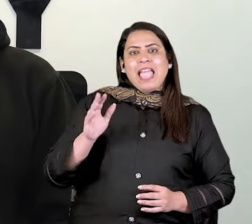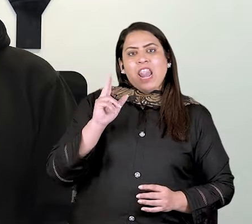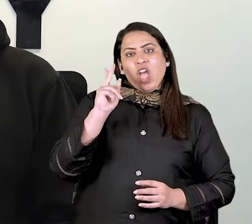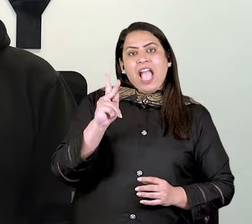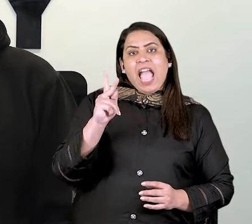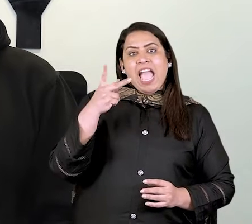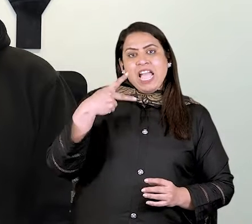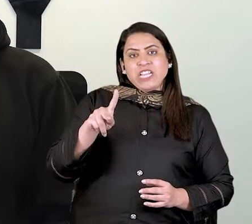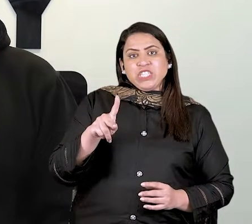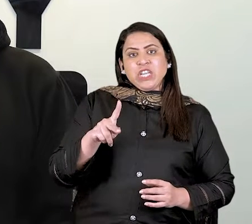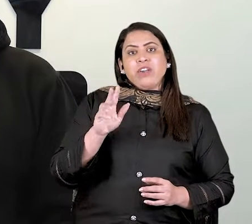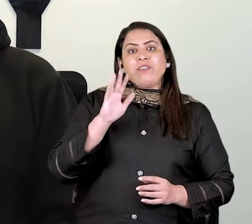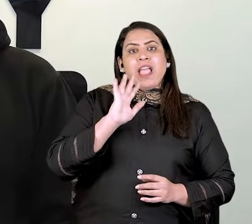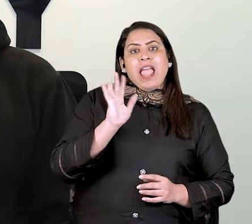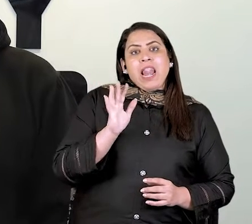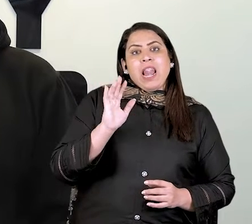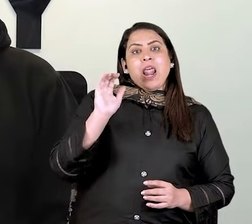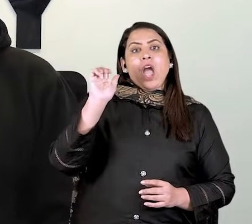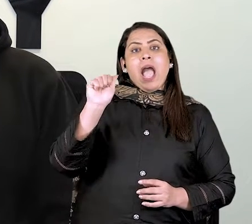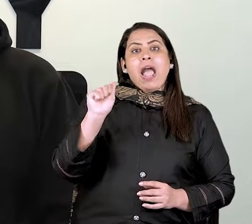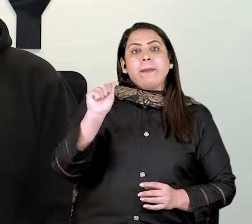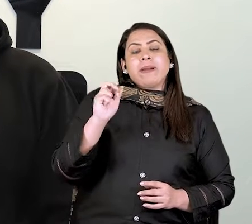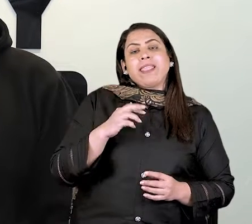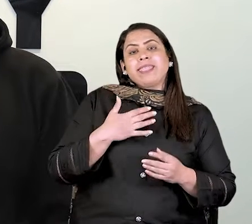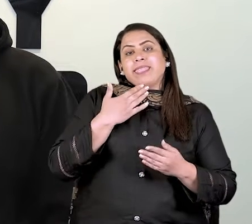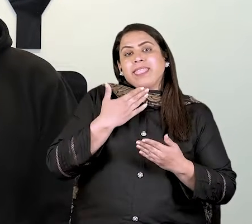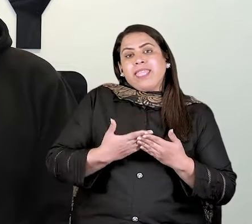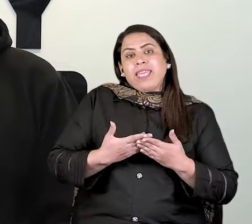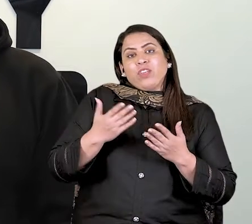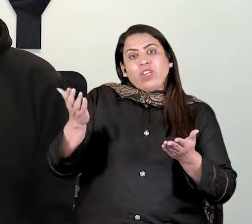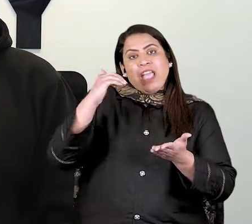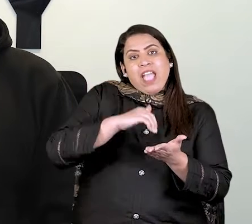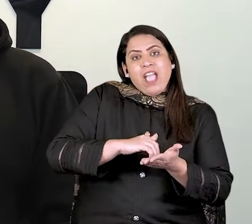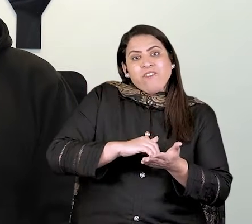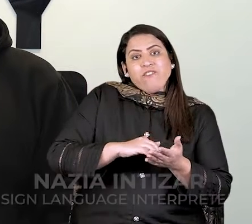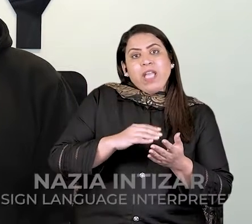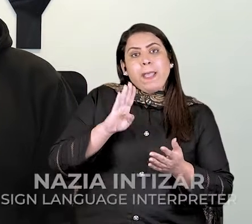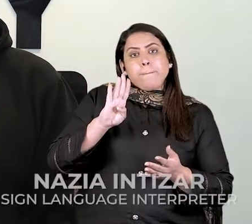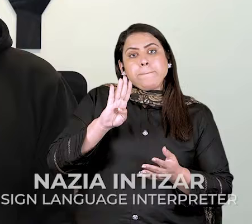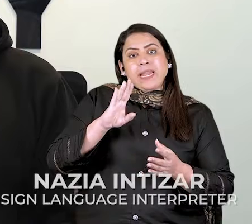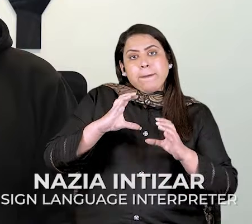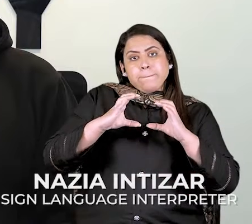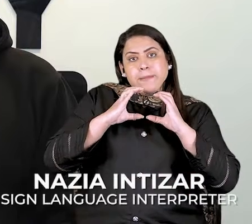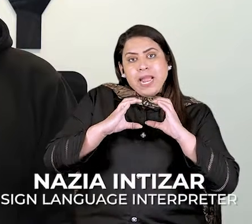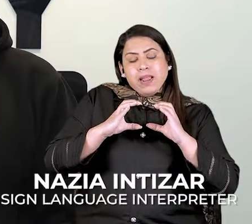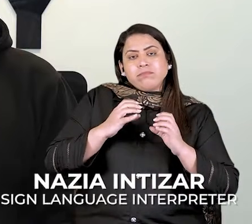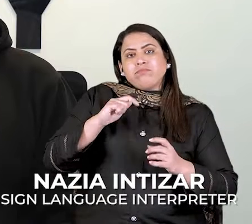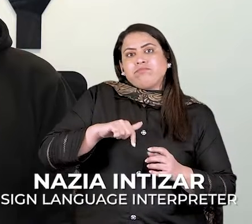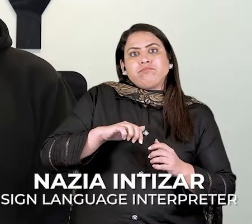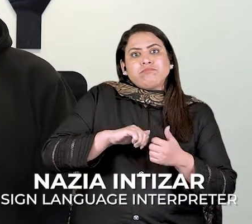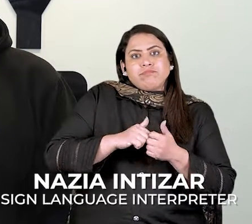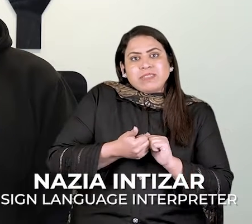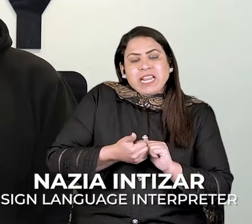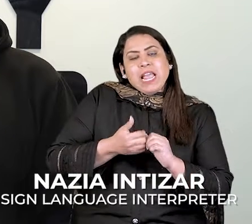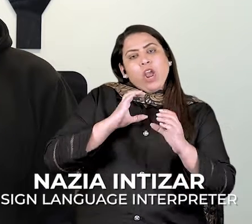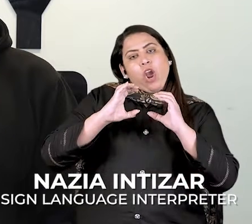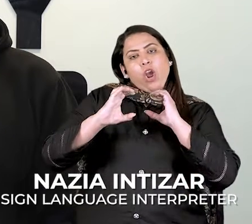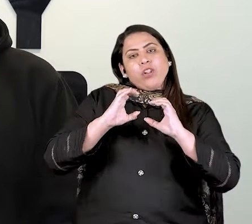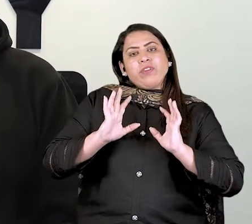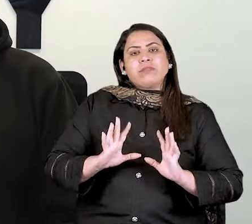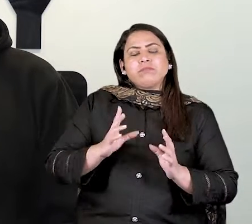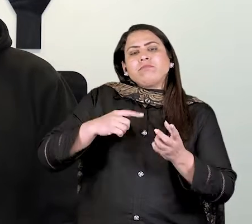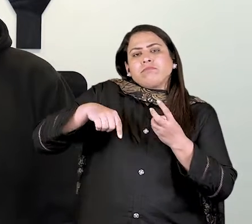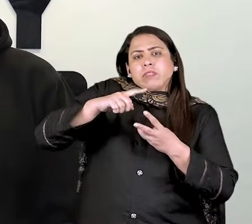Hello Kashif, hello Ahmad. Thank you for having us at BRIM Burgers. We would just like to have a casual